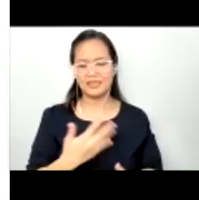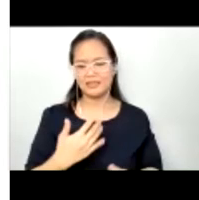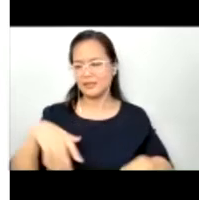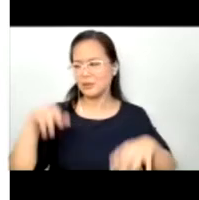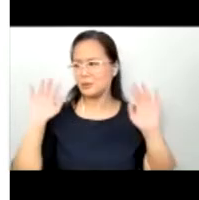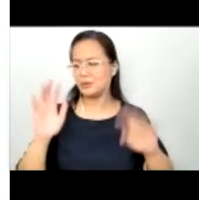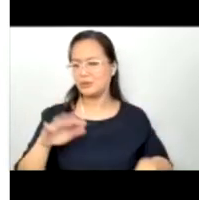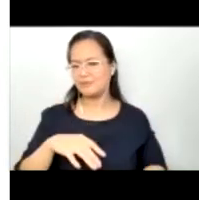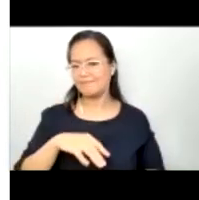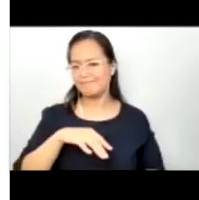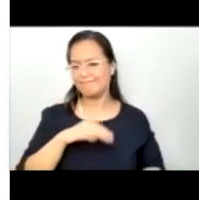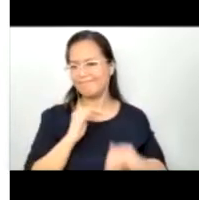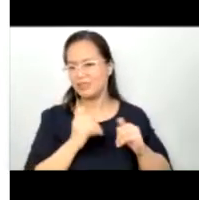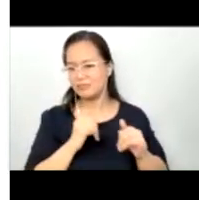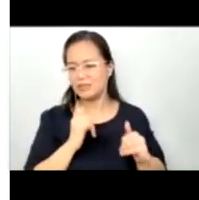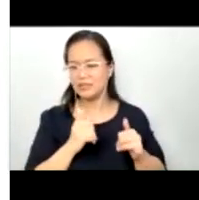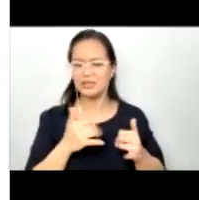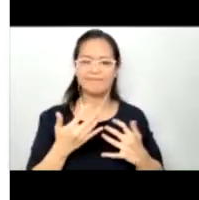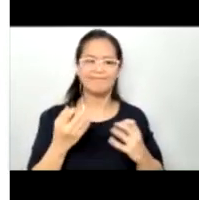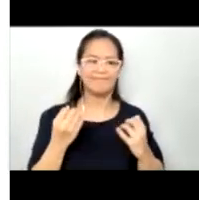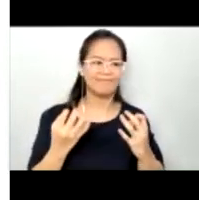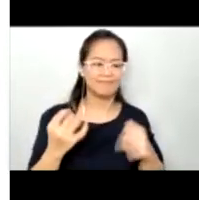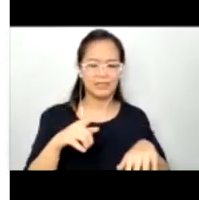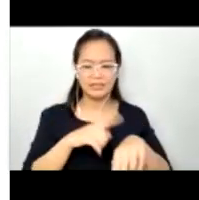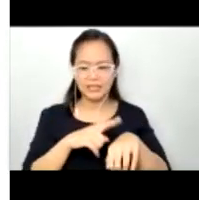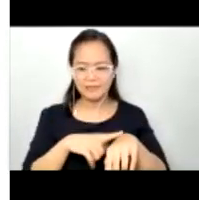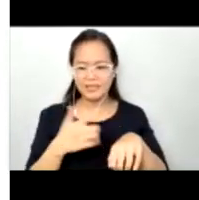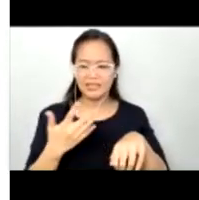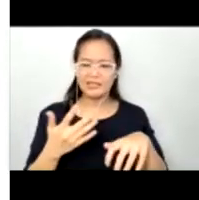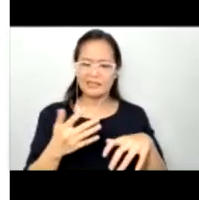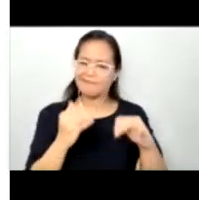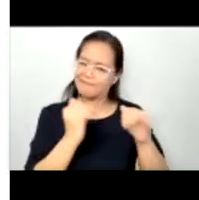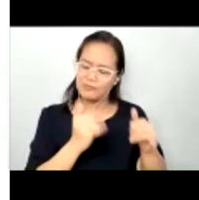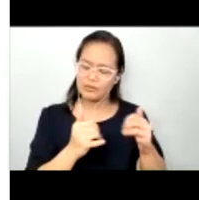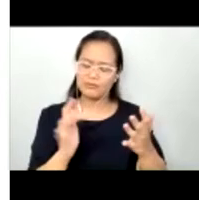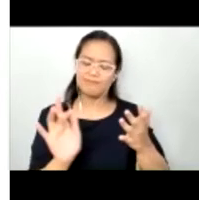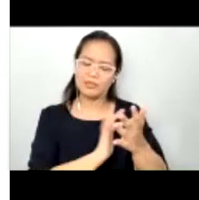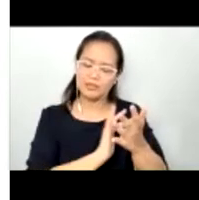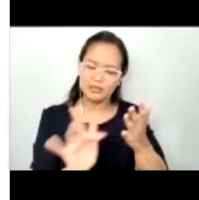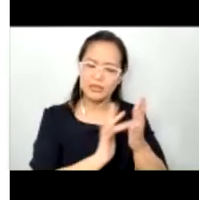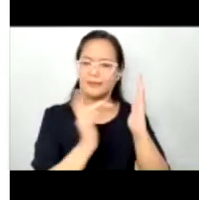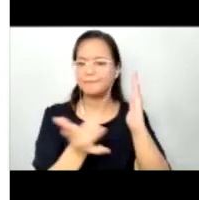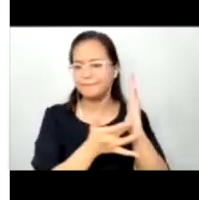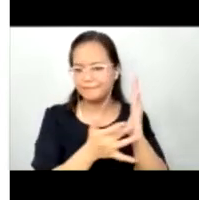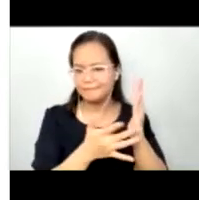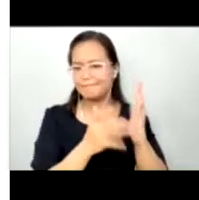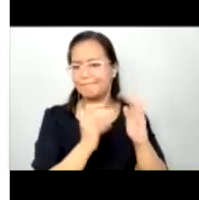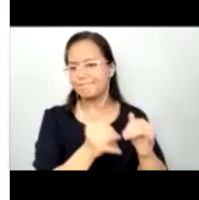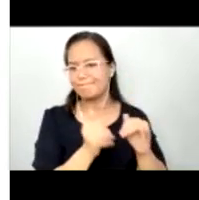We just have been spending so much time before our gadgets, before our